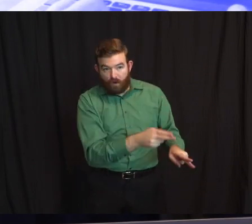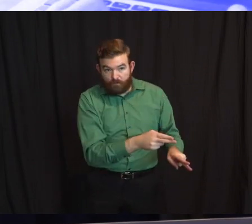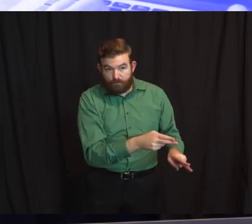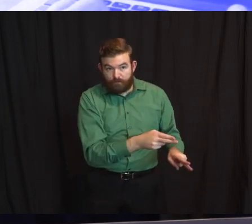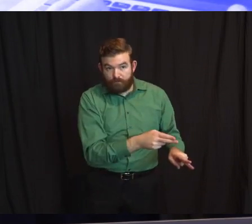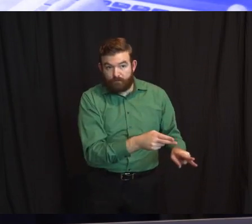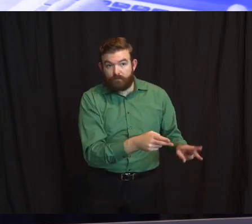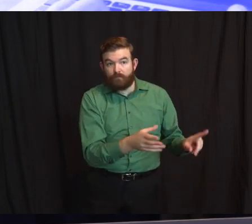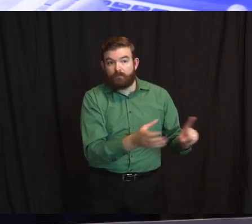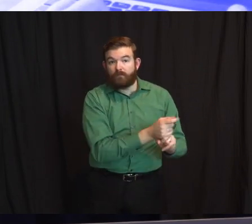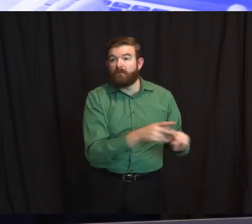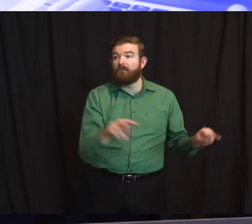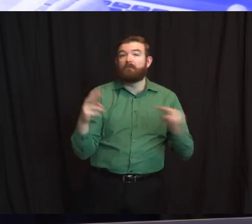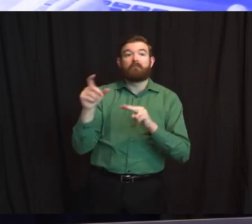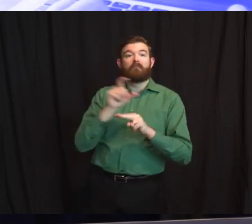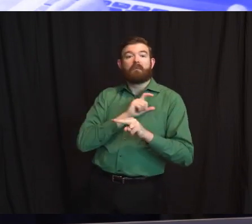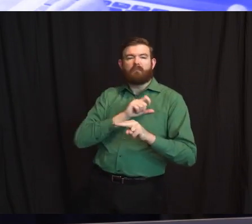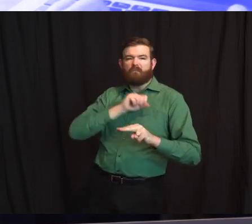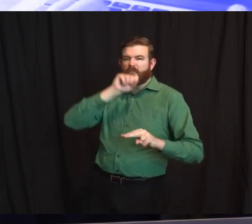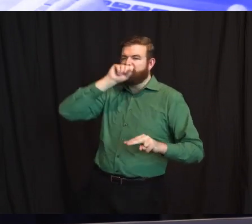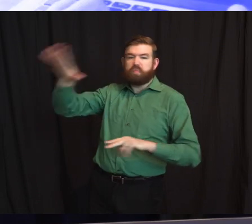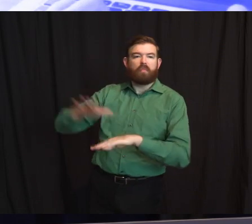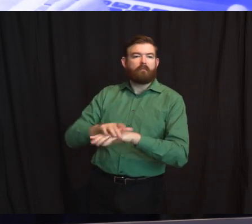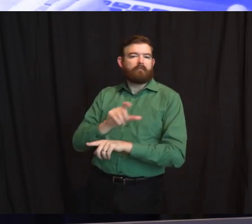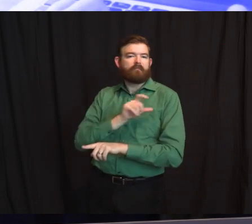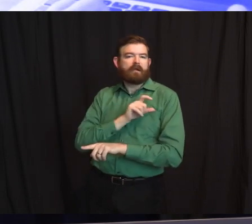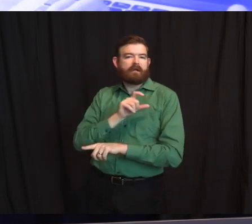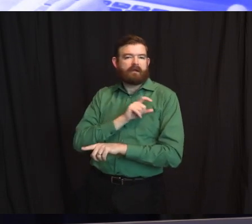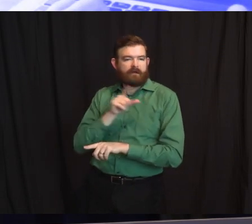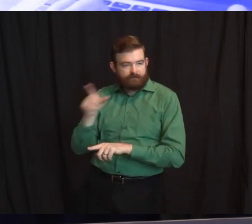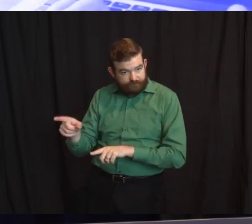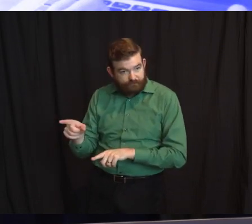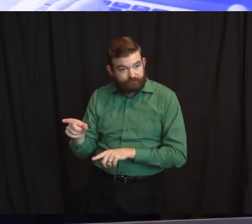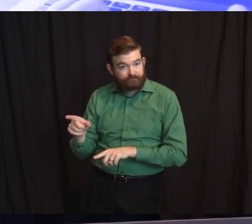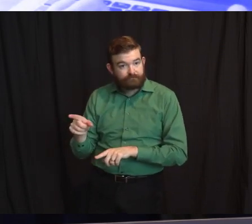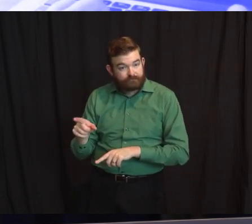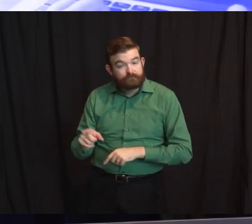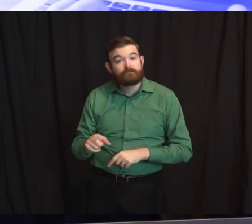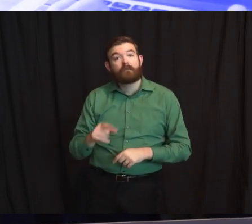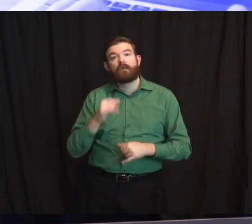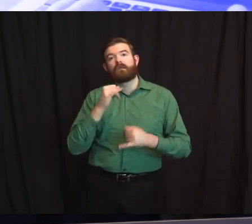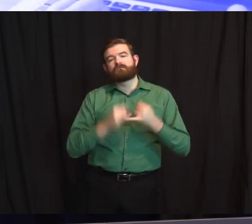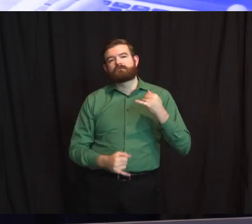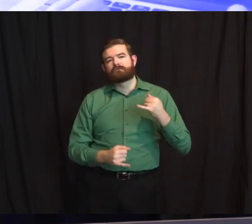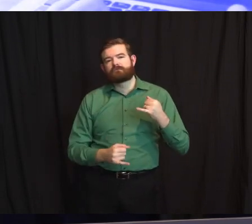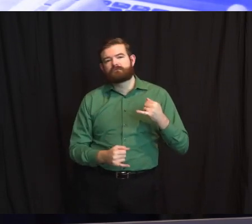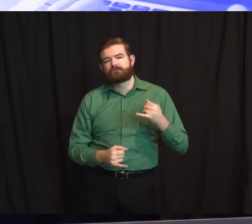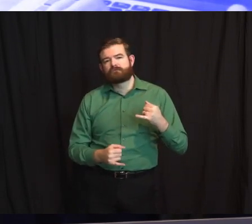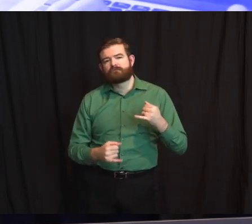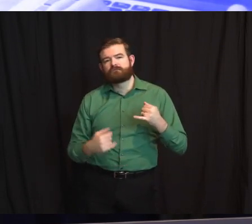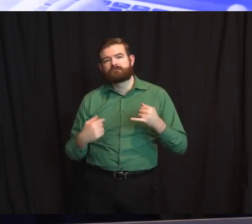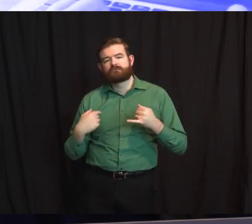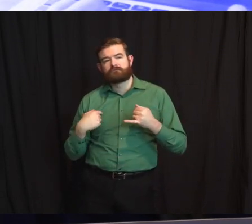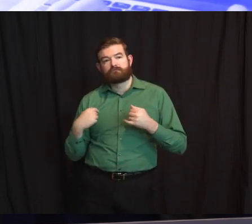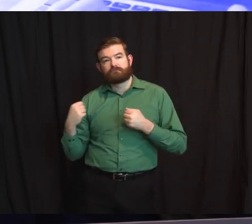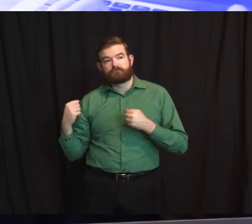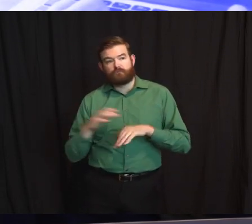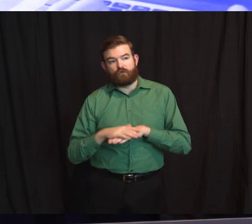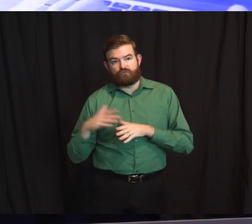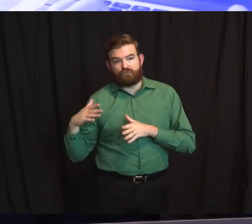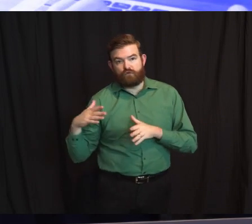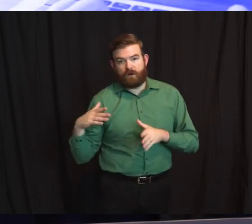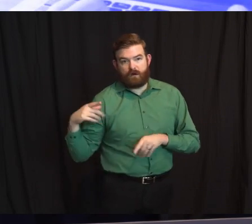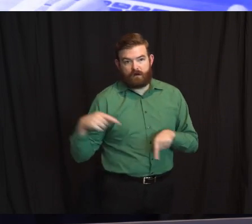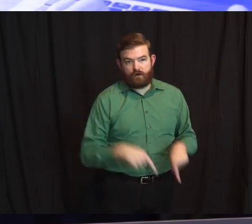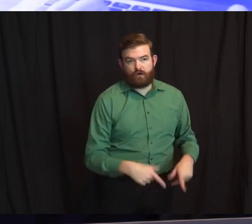COVID-19. And just one last piece, Governor. On the way here, and I know every day in and day out